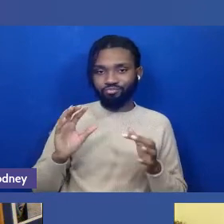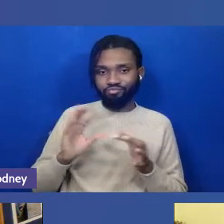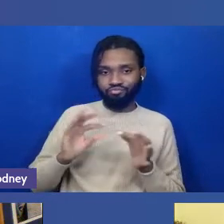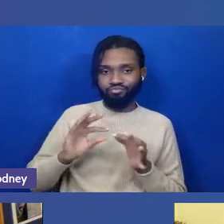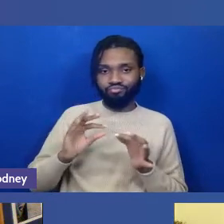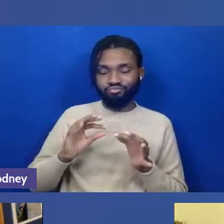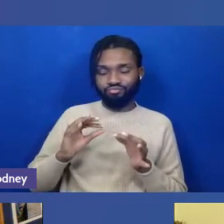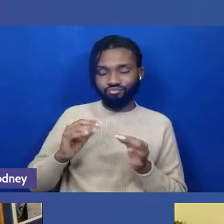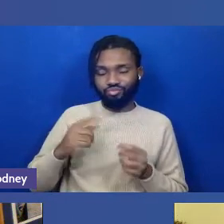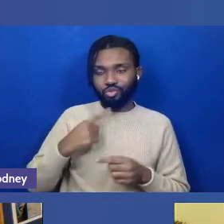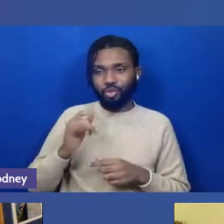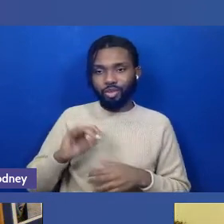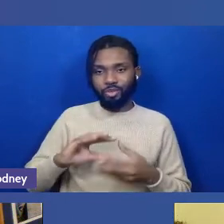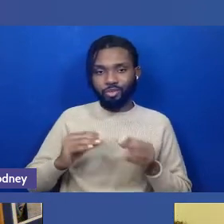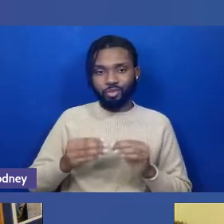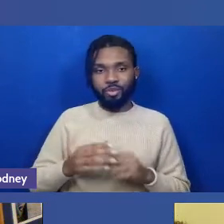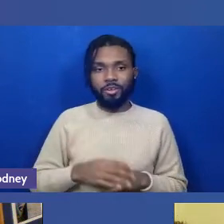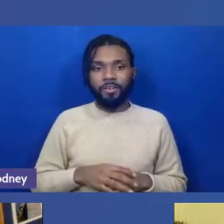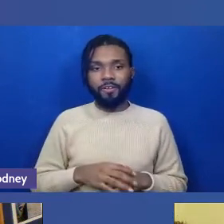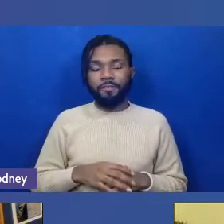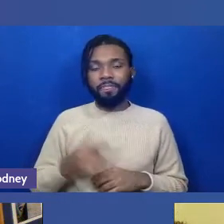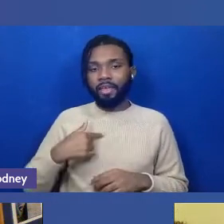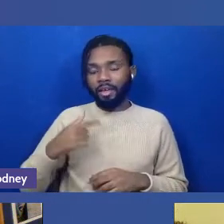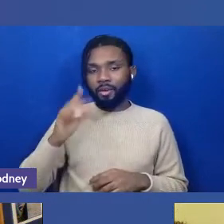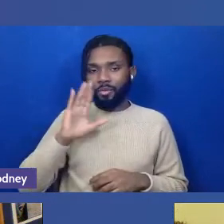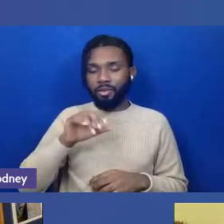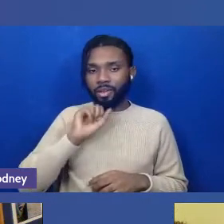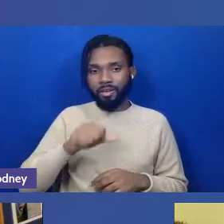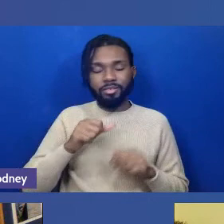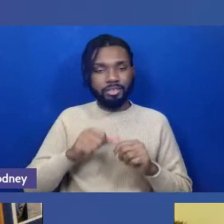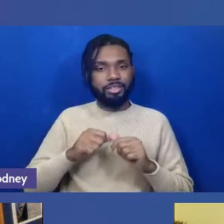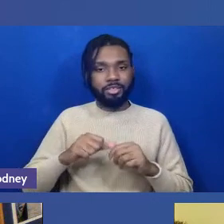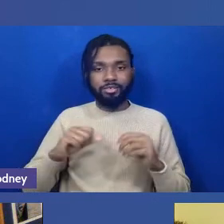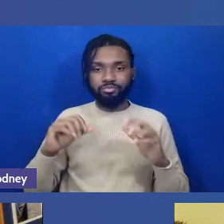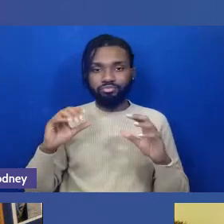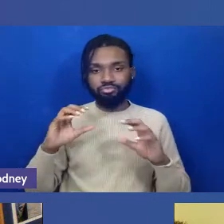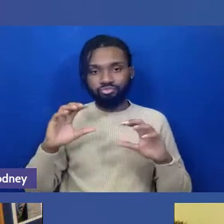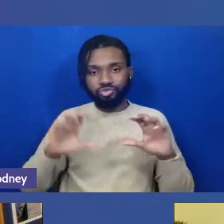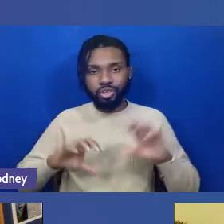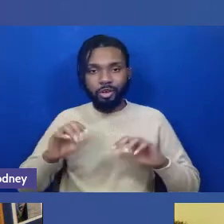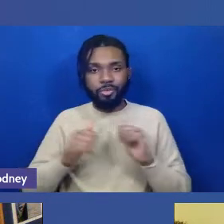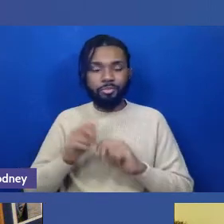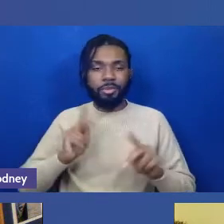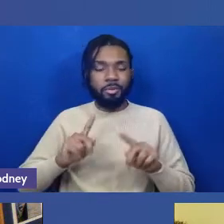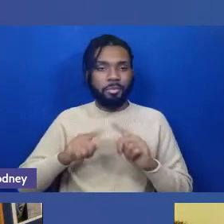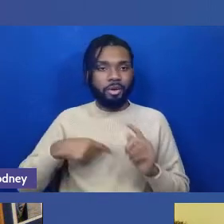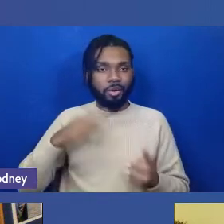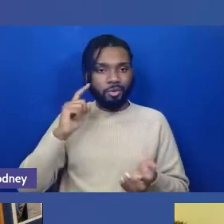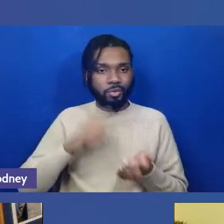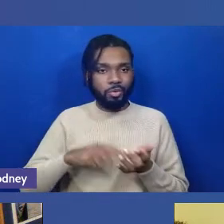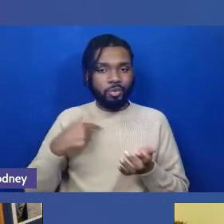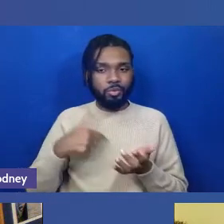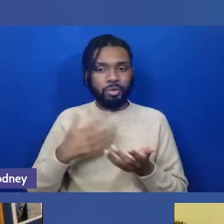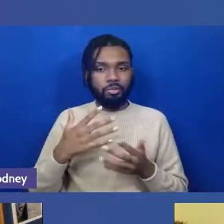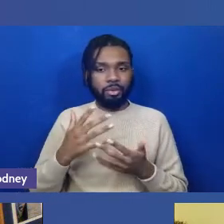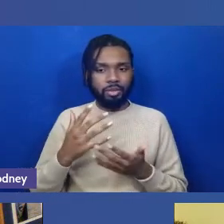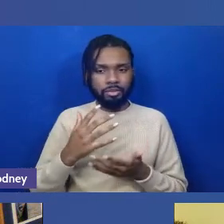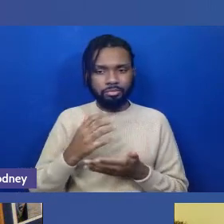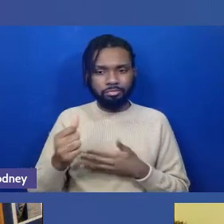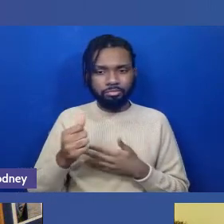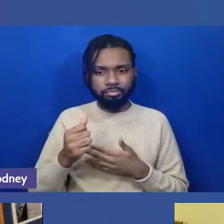So I'm I would love to keep staying on and talking with these lovely folks, but I'm seeing now that we're a little over time. So what I